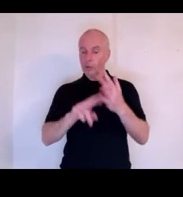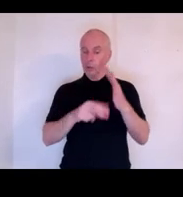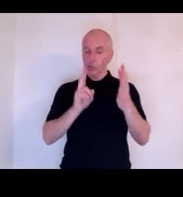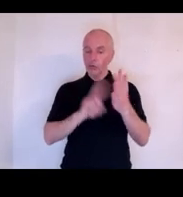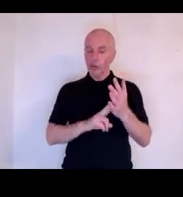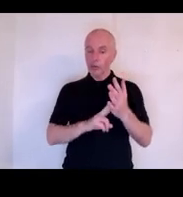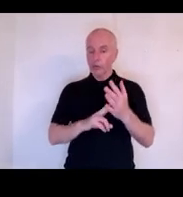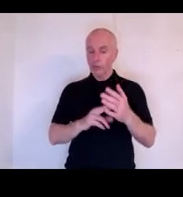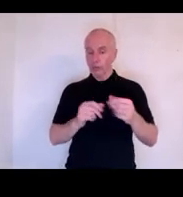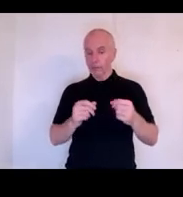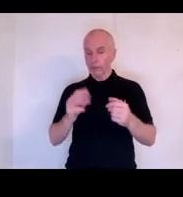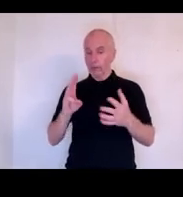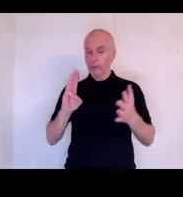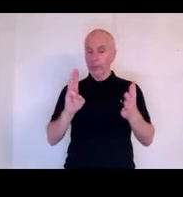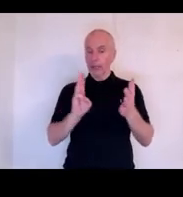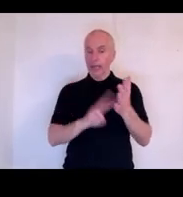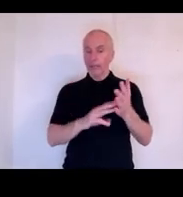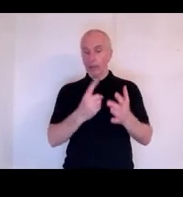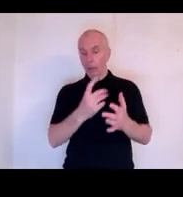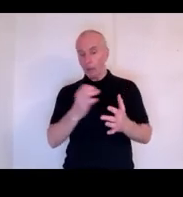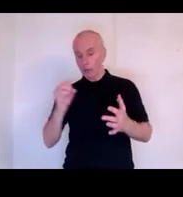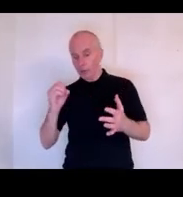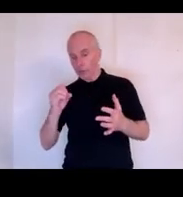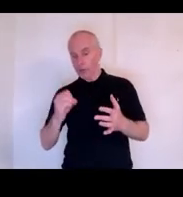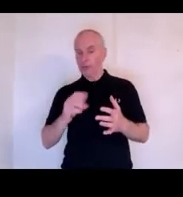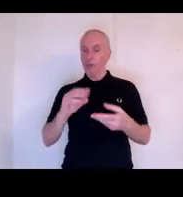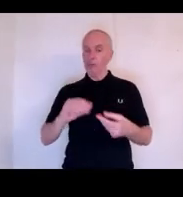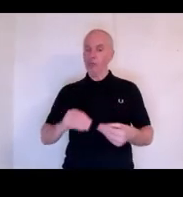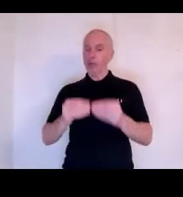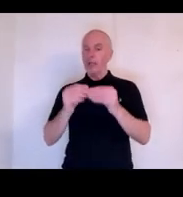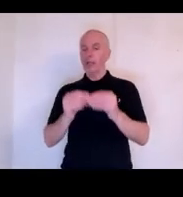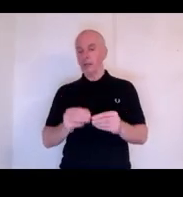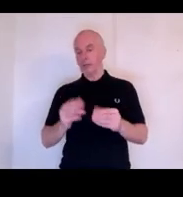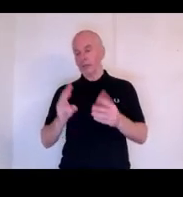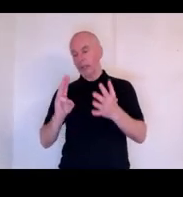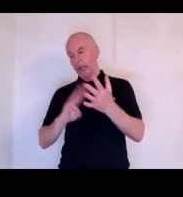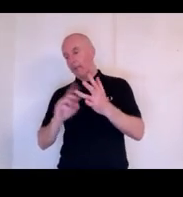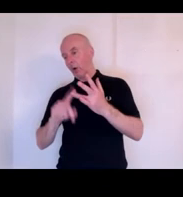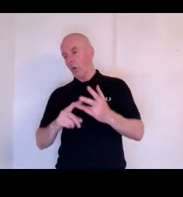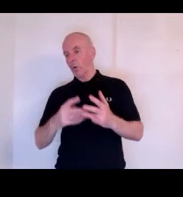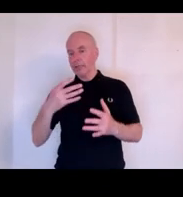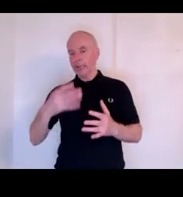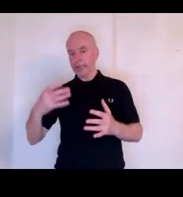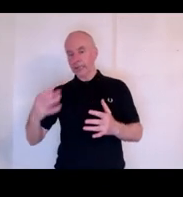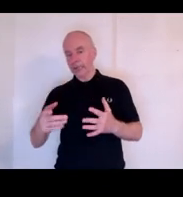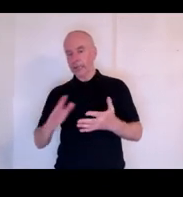molybdenum 100 to create molybdenum-99, which then decays to the technetium-99m.